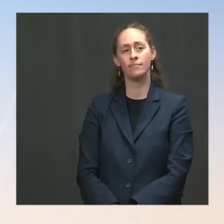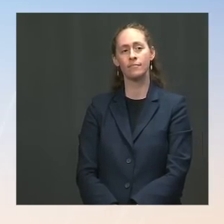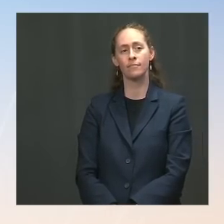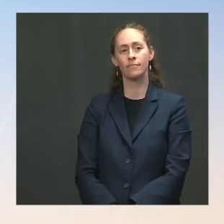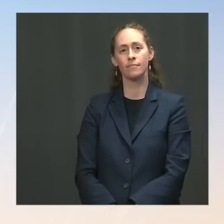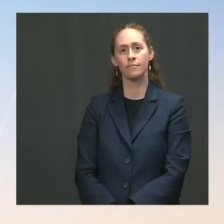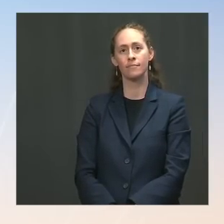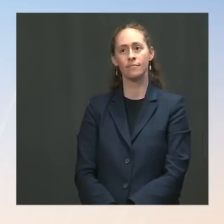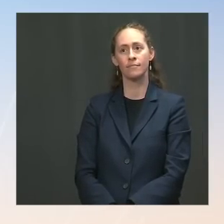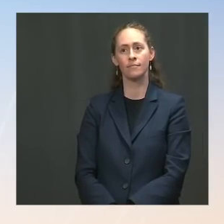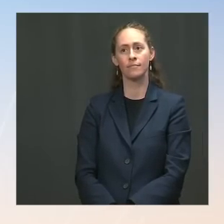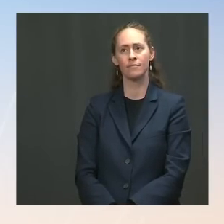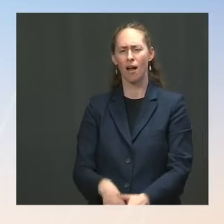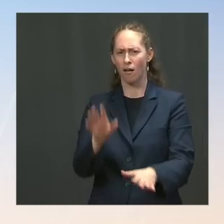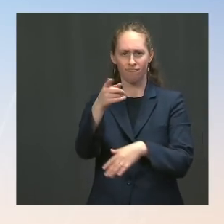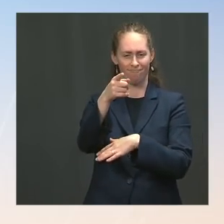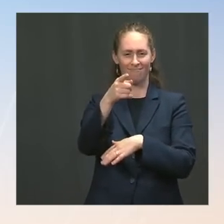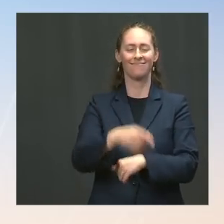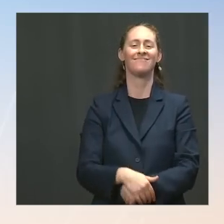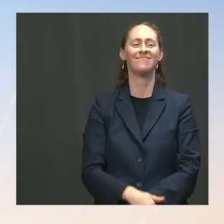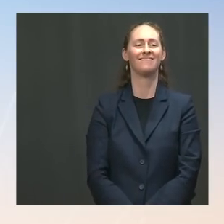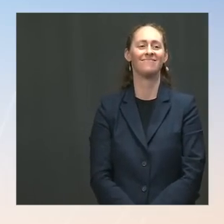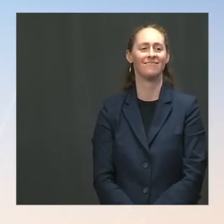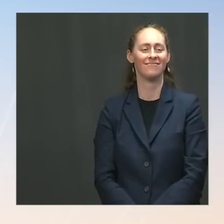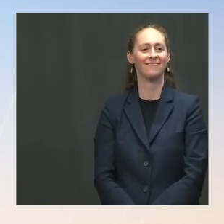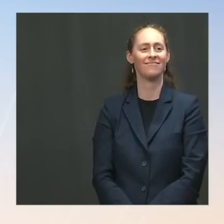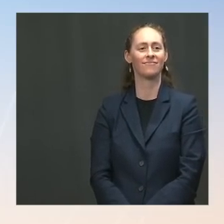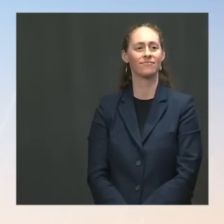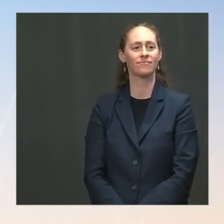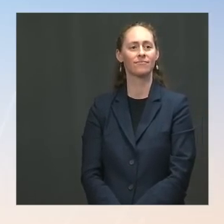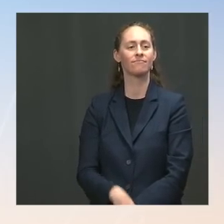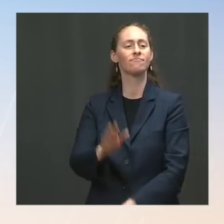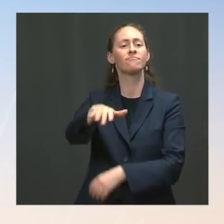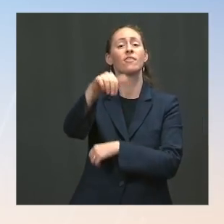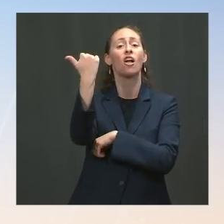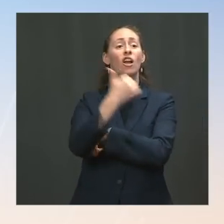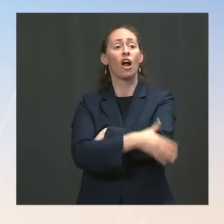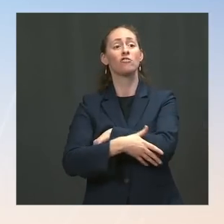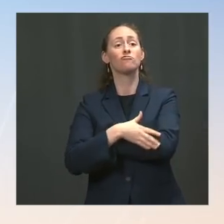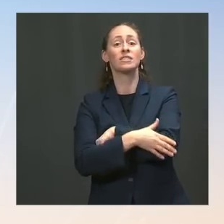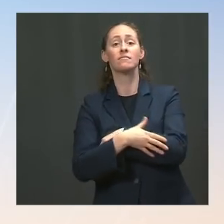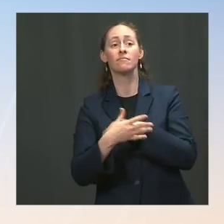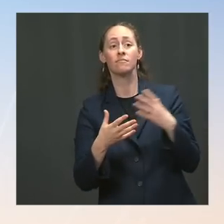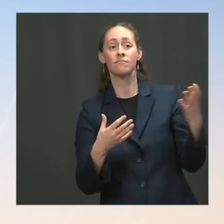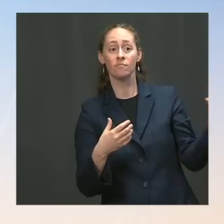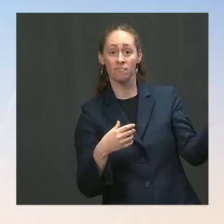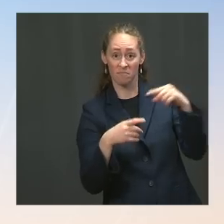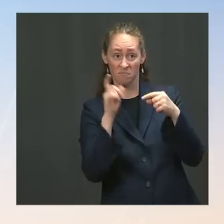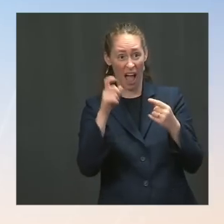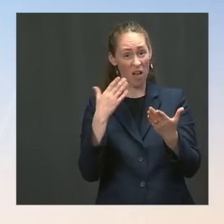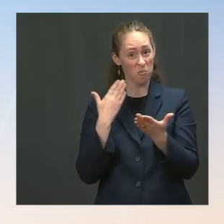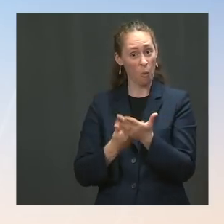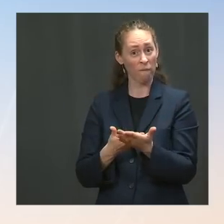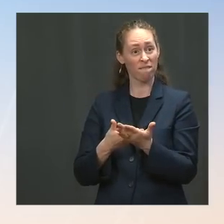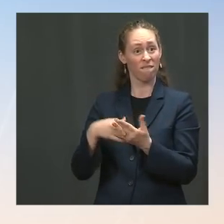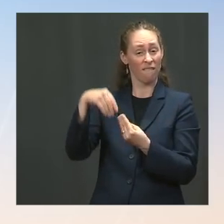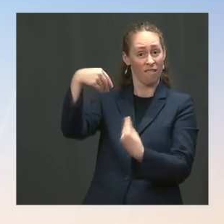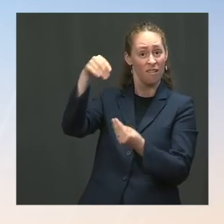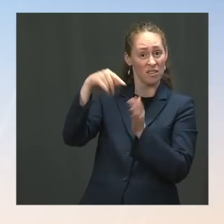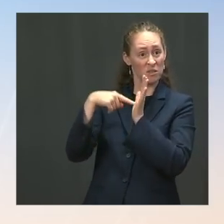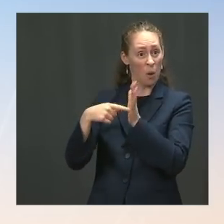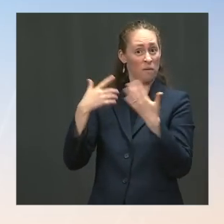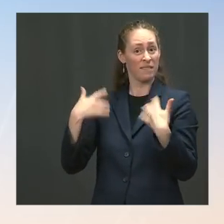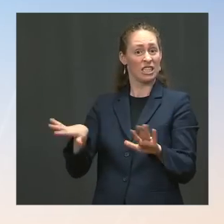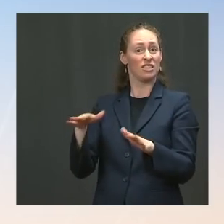Go ahead. Yes, for those foreign visitors who are anticipating vaccination proof to come into the United States, if they've had